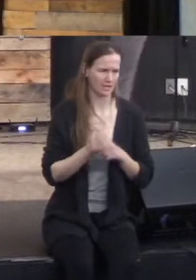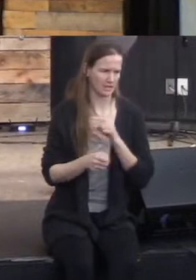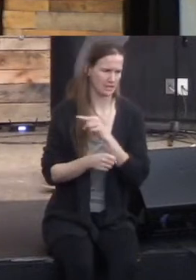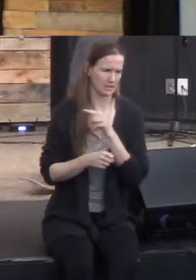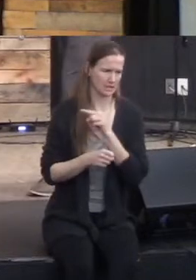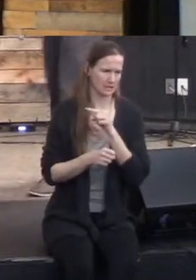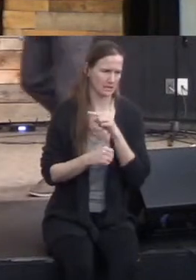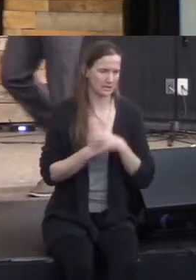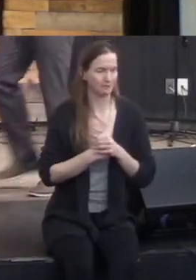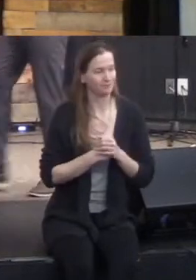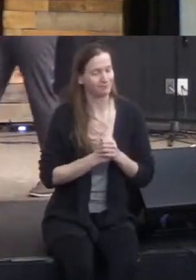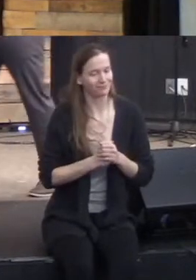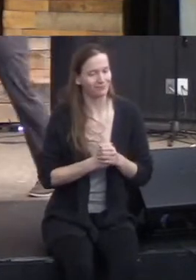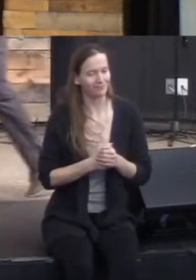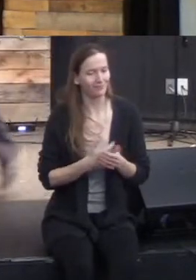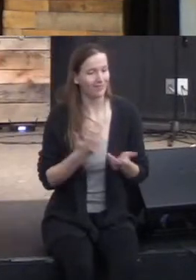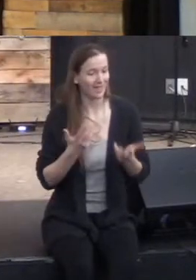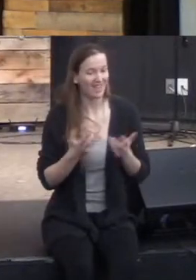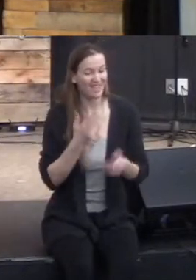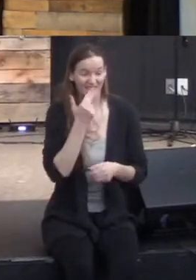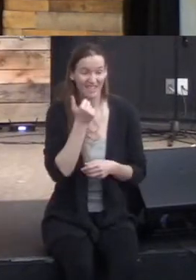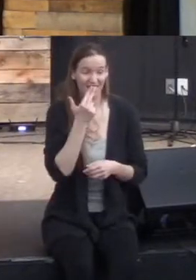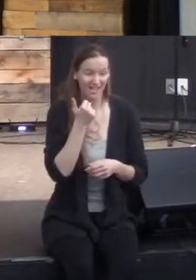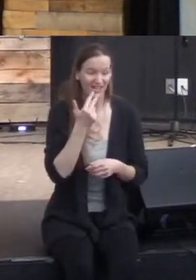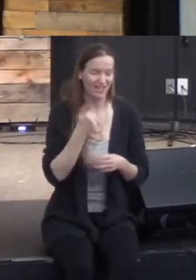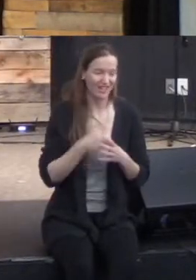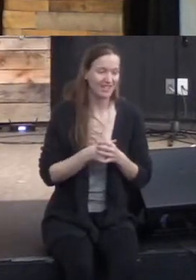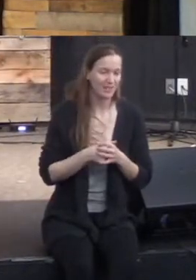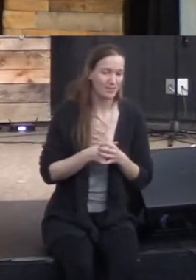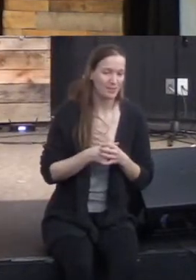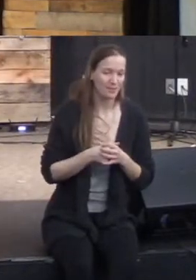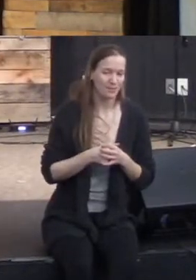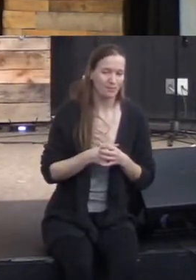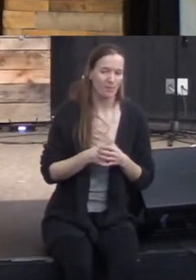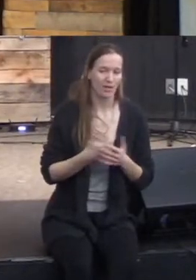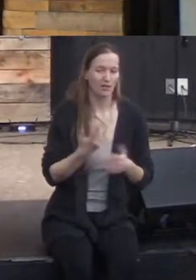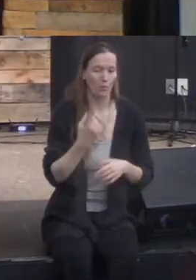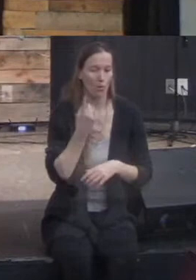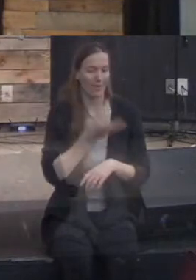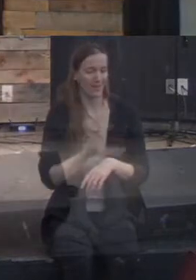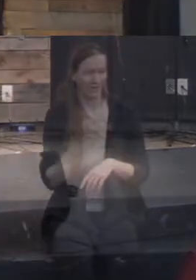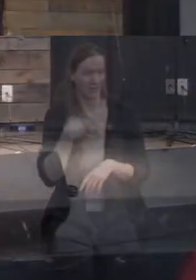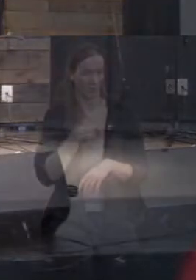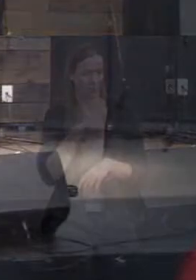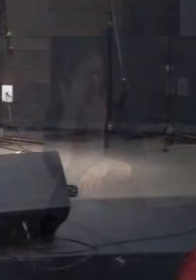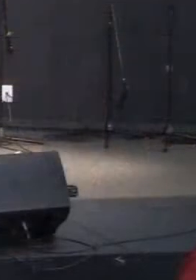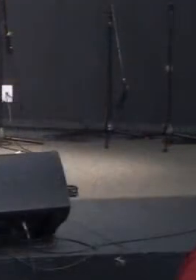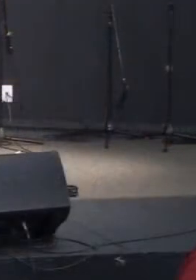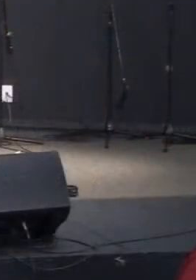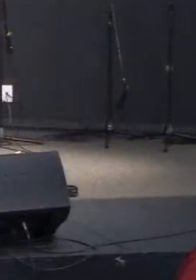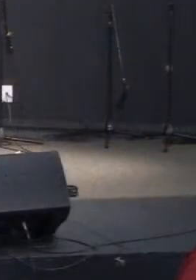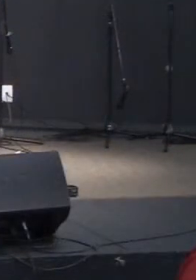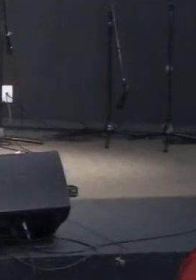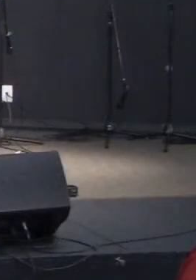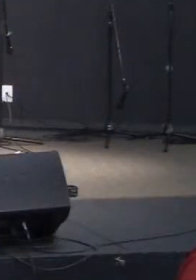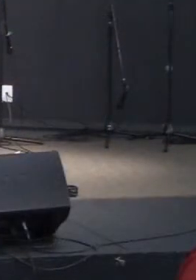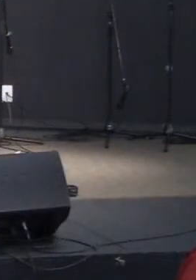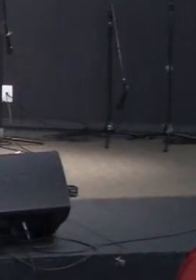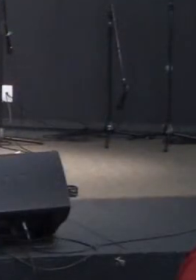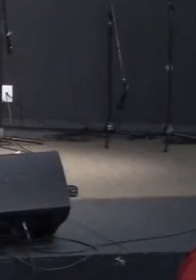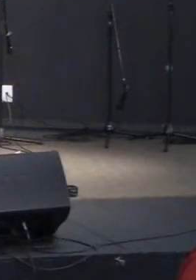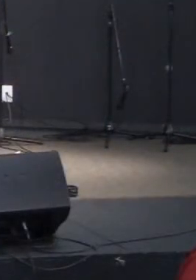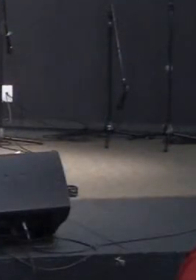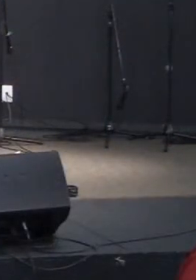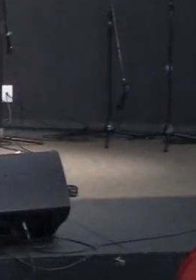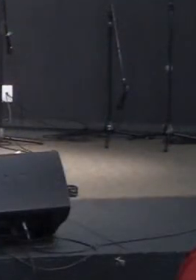It must have been, I mean, it's hilarious, but here's one thing that we know. Jacob was named Jacob